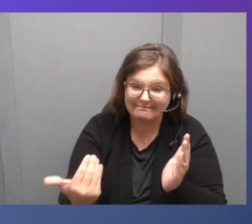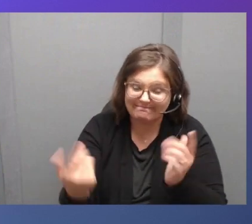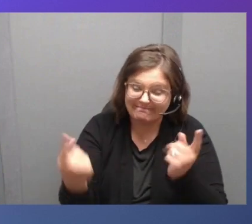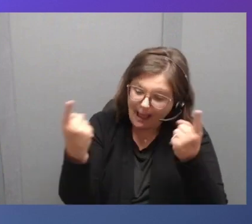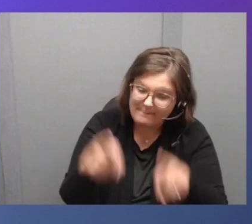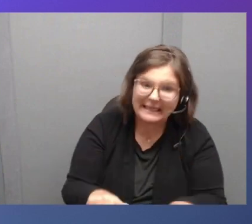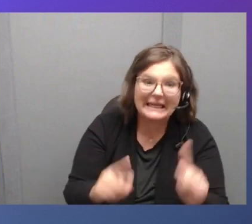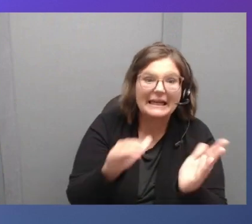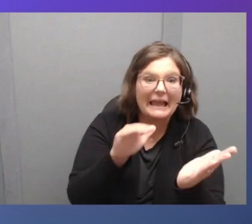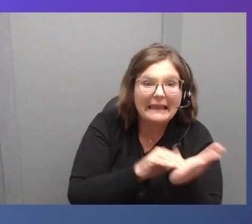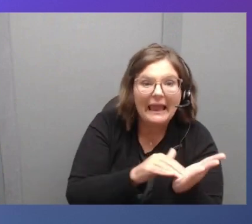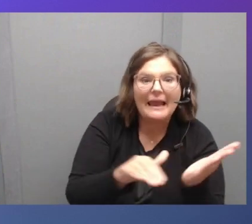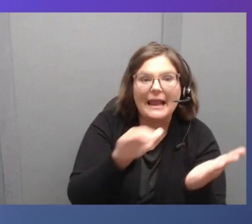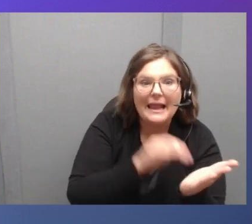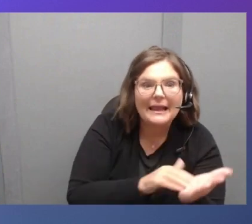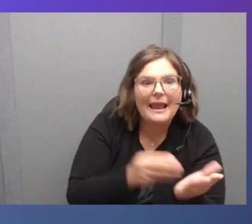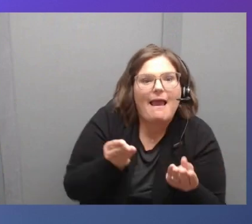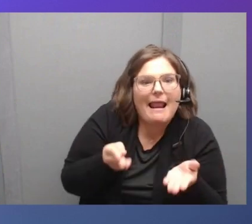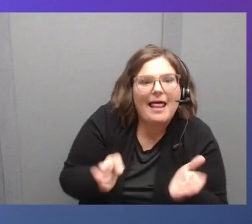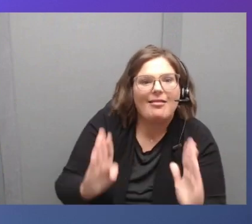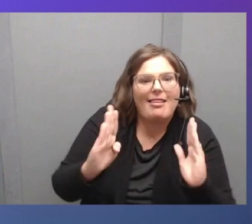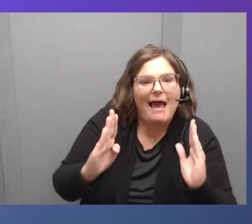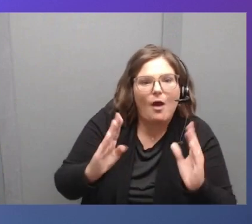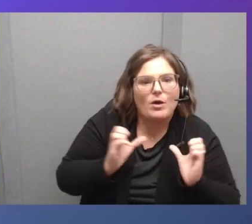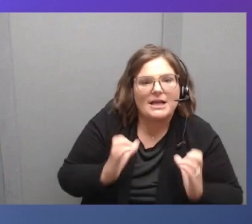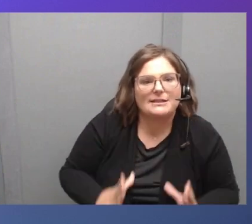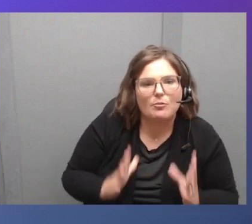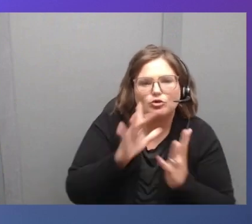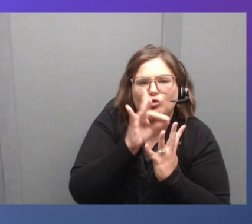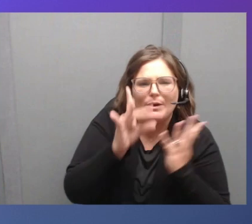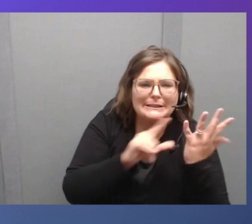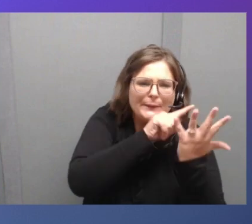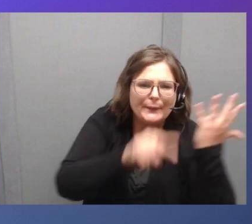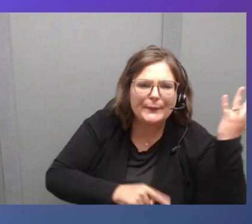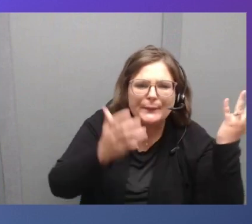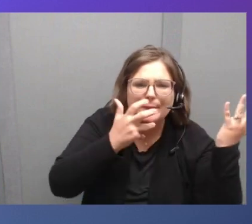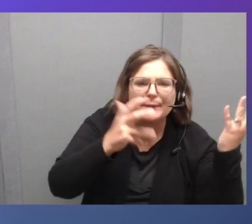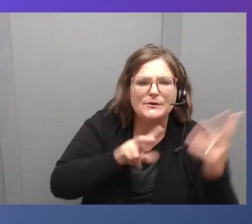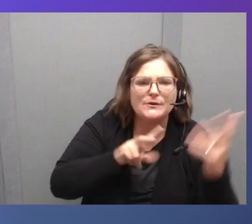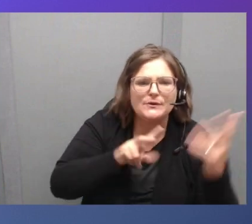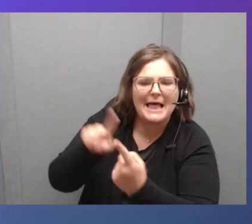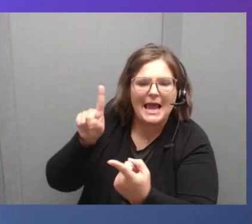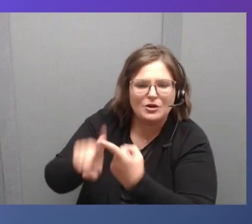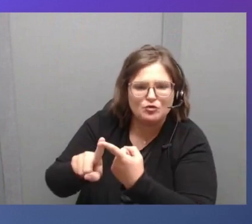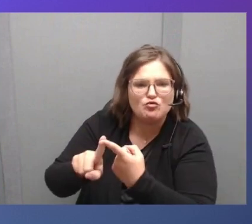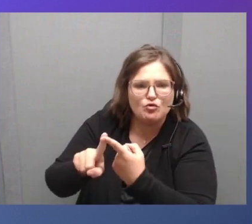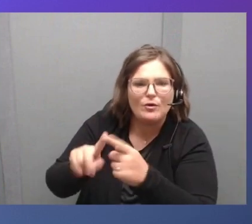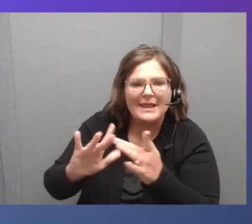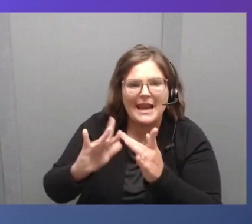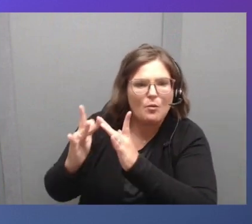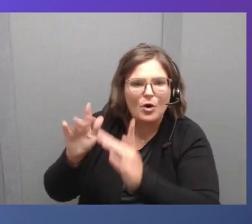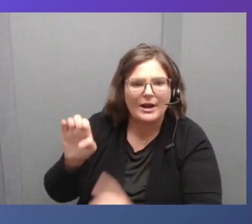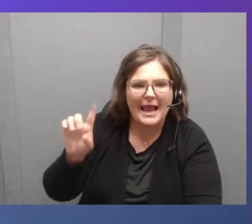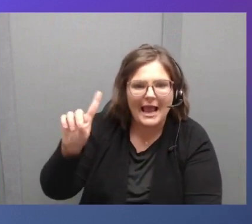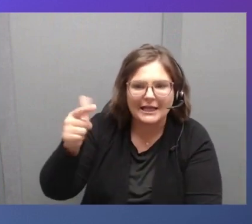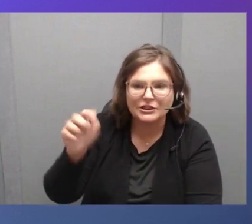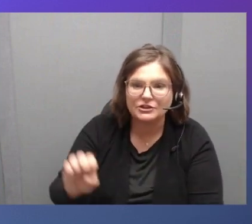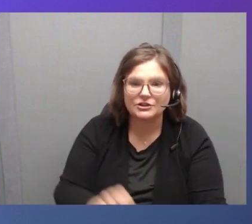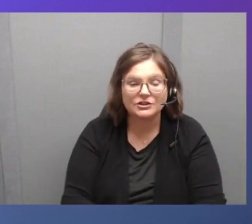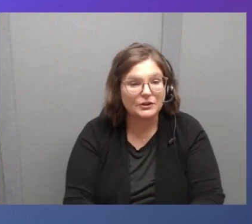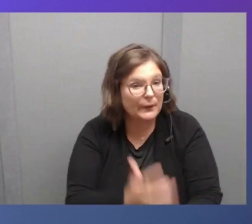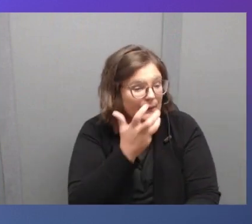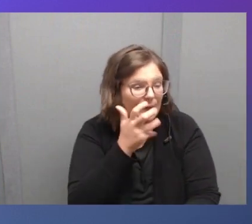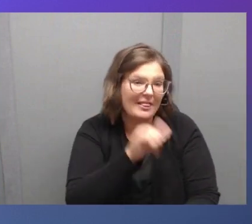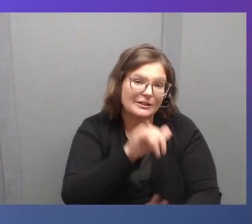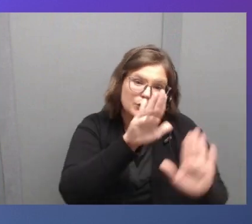customers more choices than ever for how to extend the AWS cloud to the network edge. Well, Robbie, those are fascinating examples. Thanks